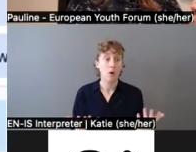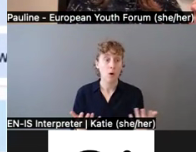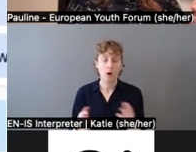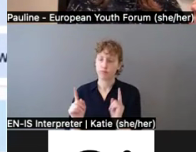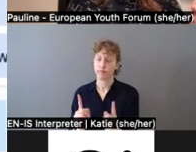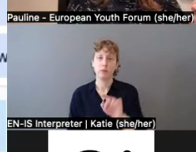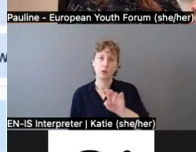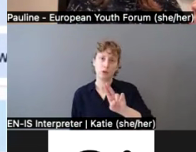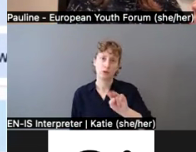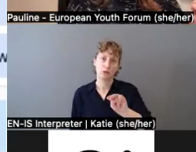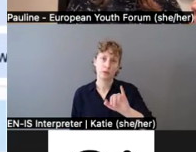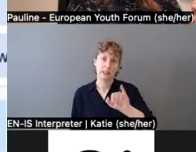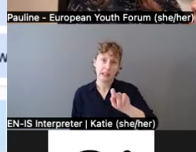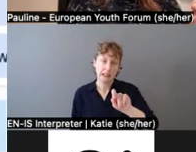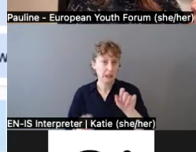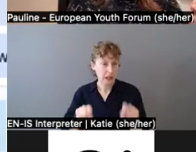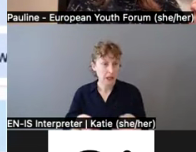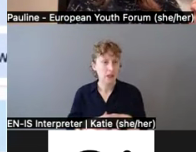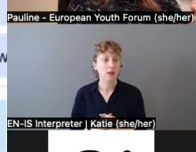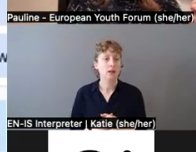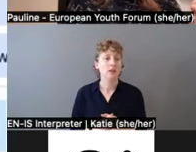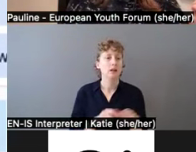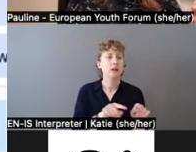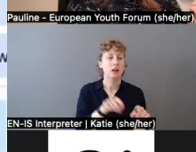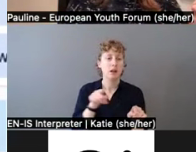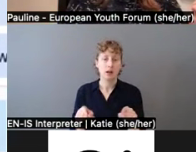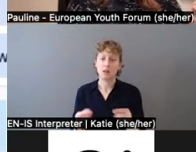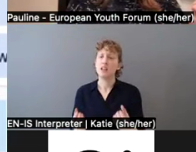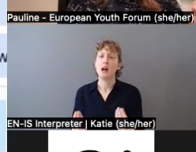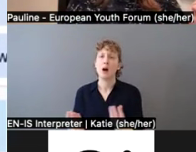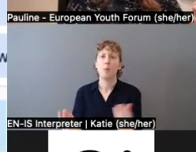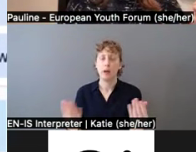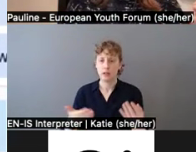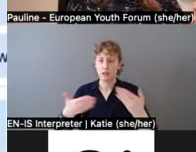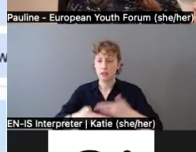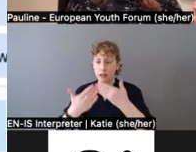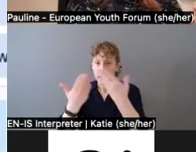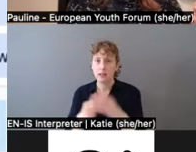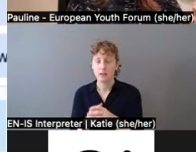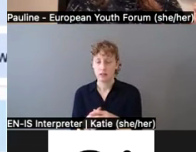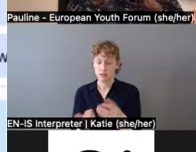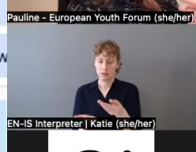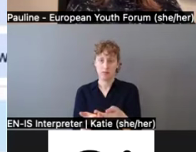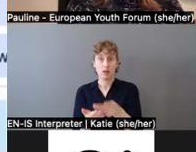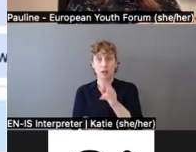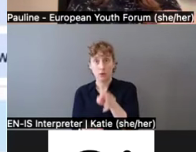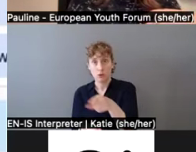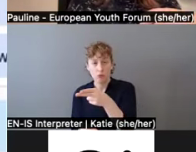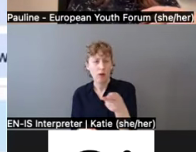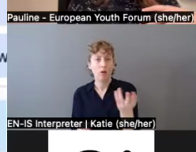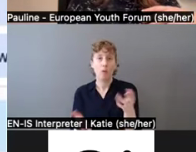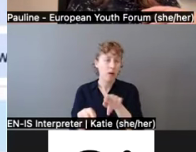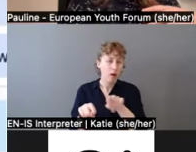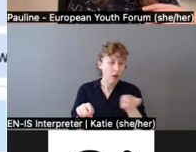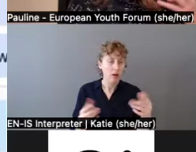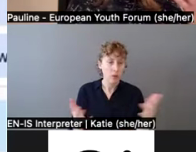then again, you can write, so the number of days they work for, the currency, the exchange rate to